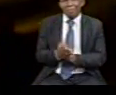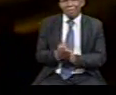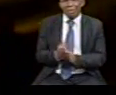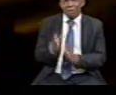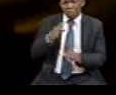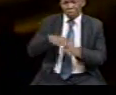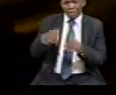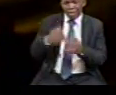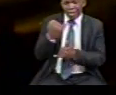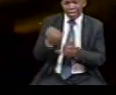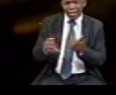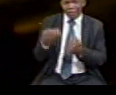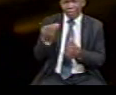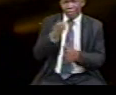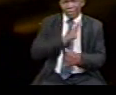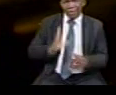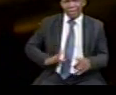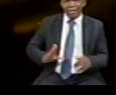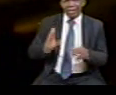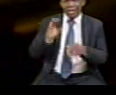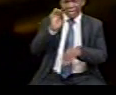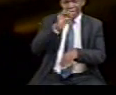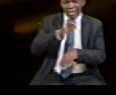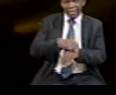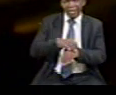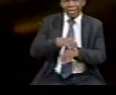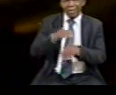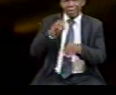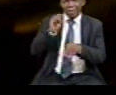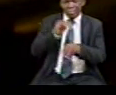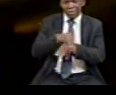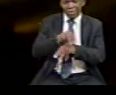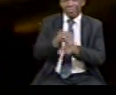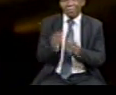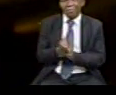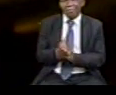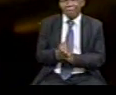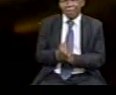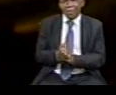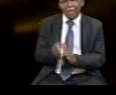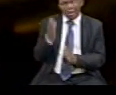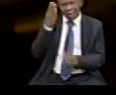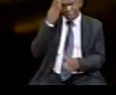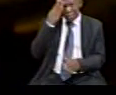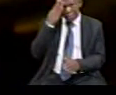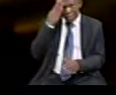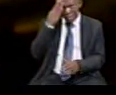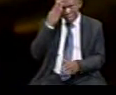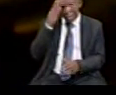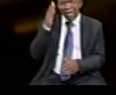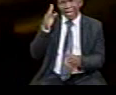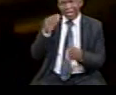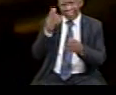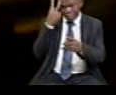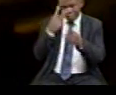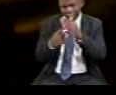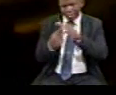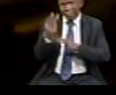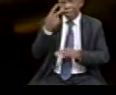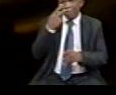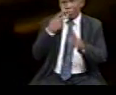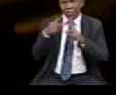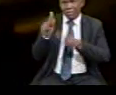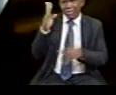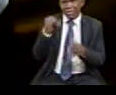ministry. And it was before the adversary. He was to be judged and condemned. And he knew, and he had predicted it, that he was going to go to